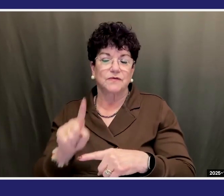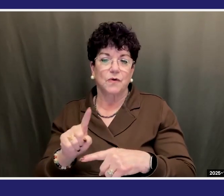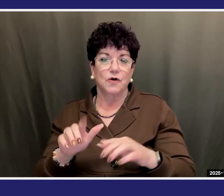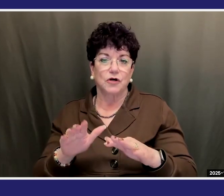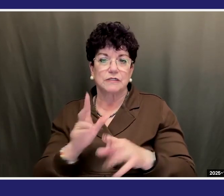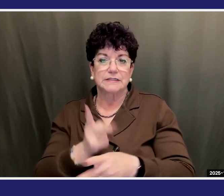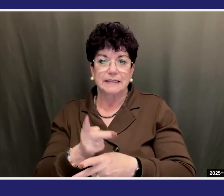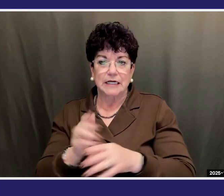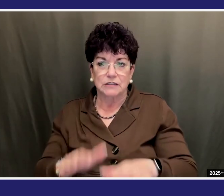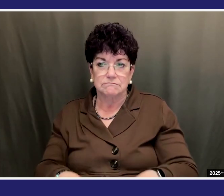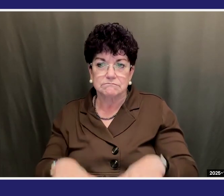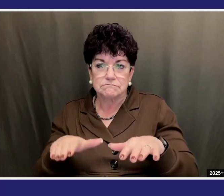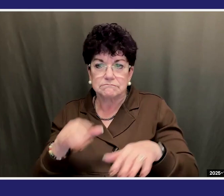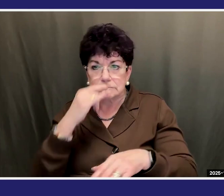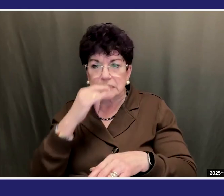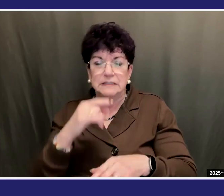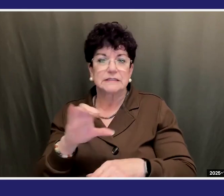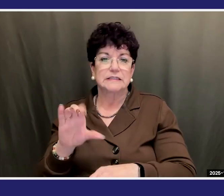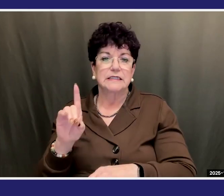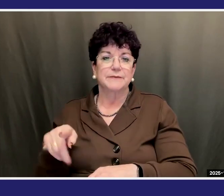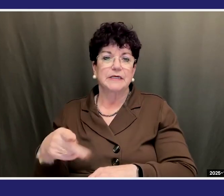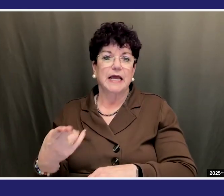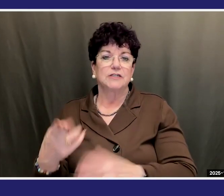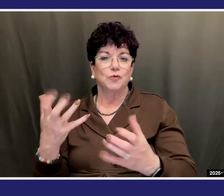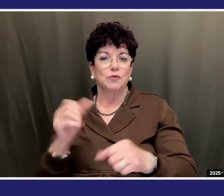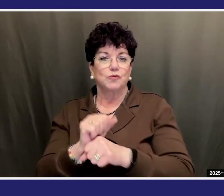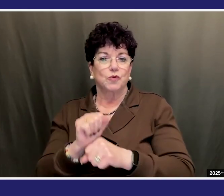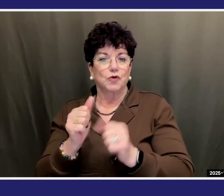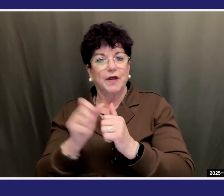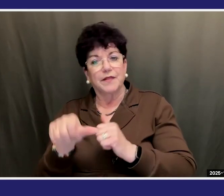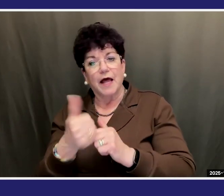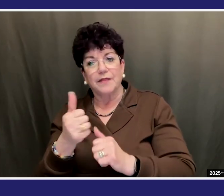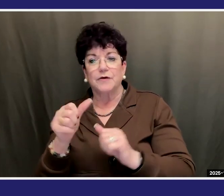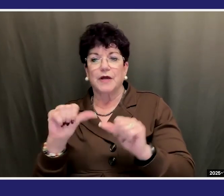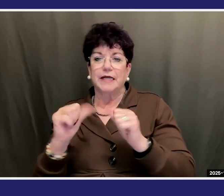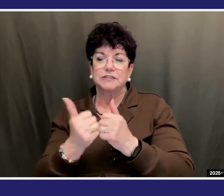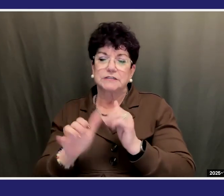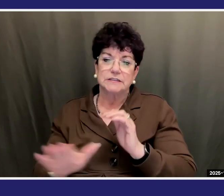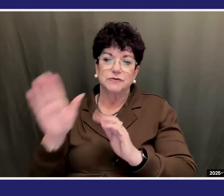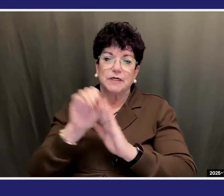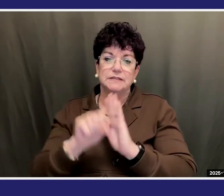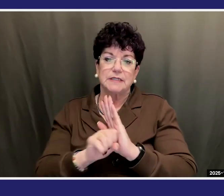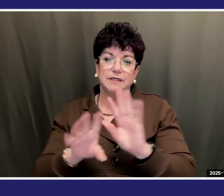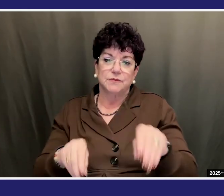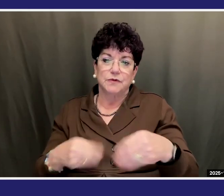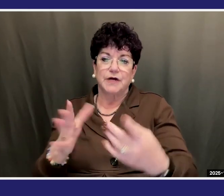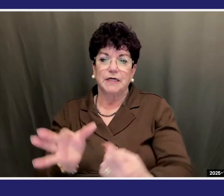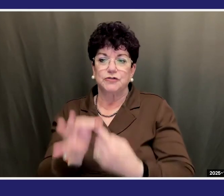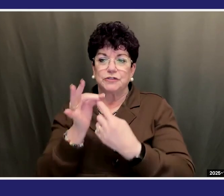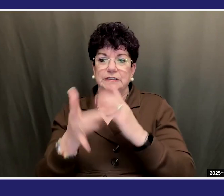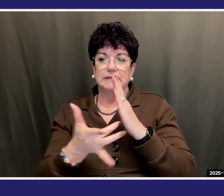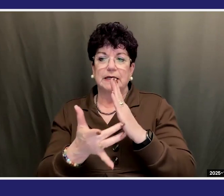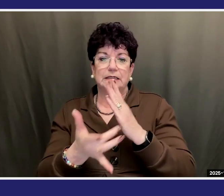community. So CDPH is also planning to work with other statewide entities that could deliver unique technical